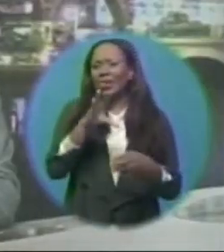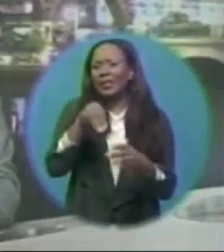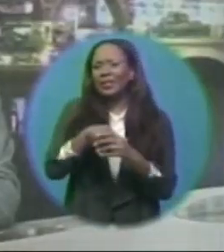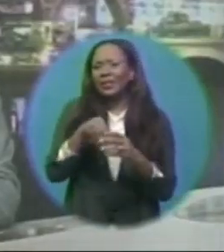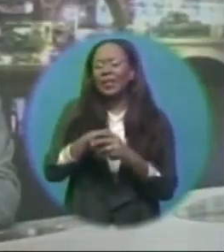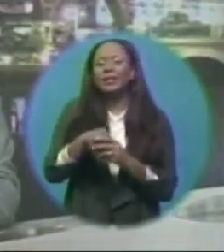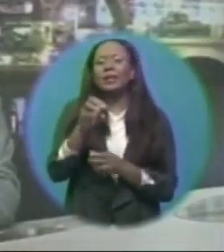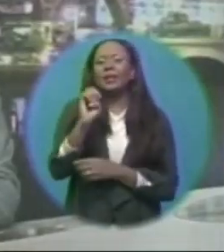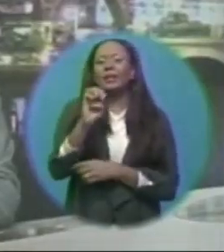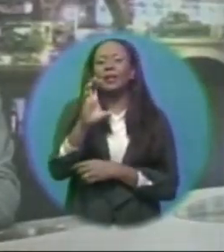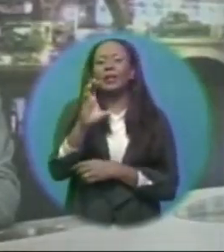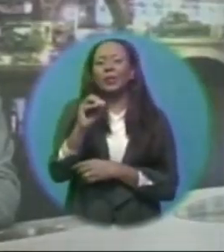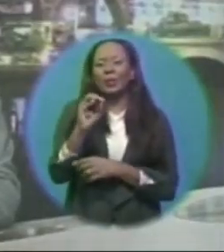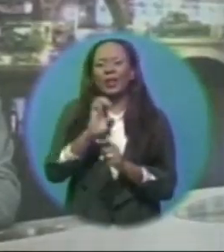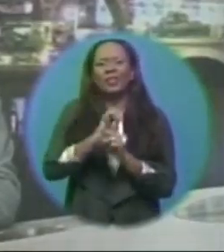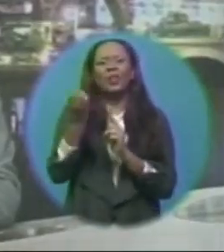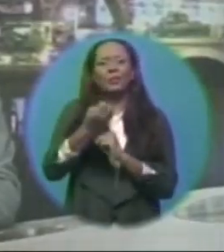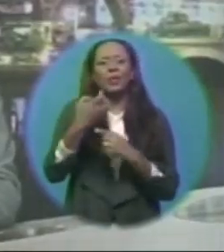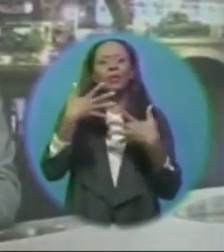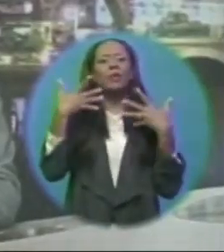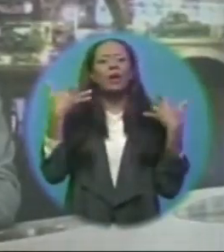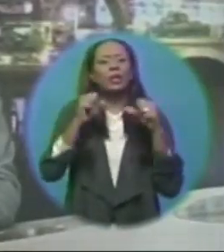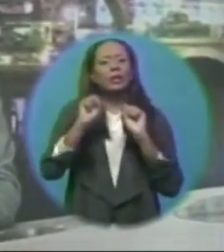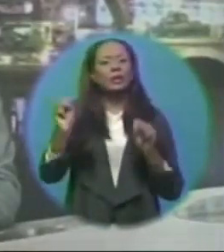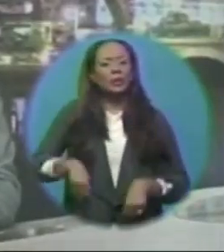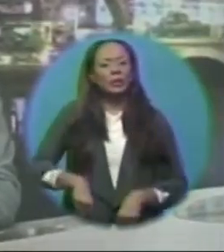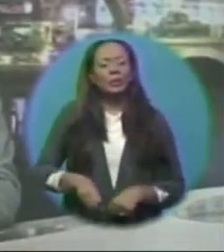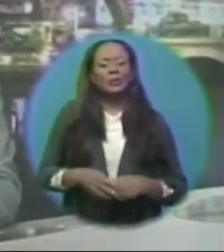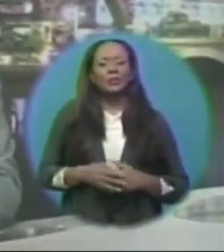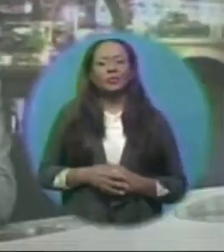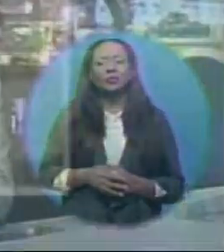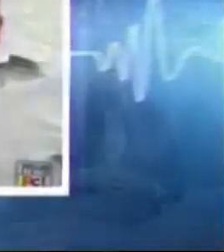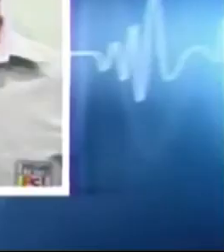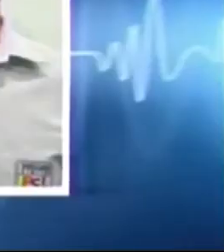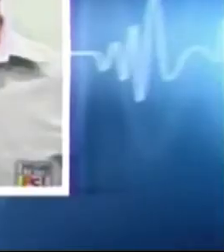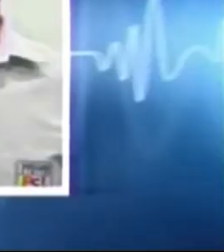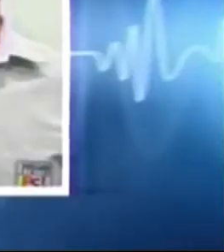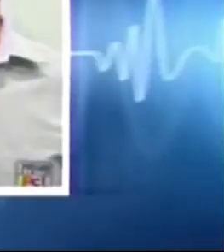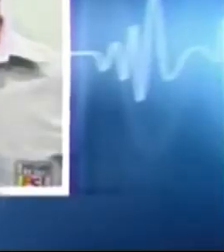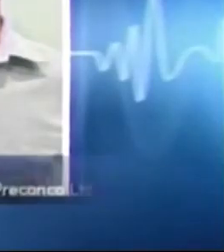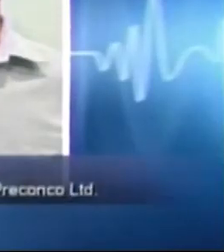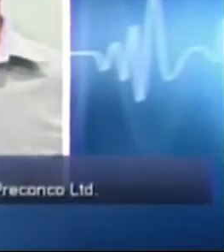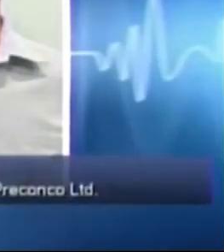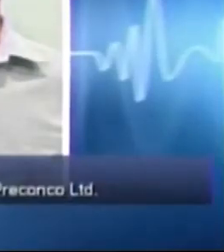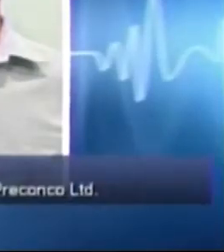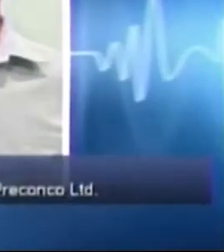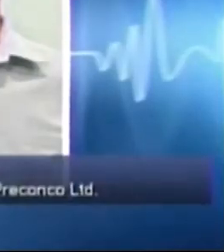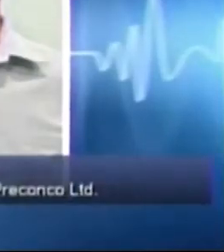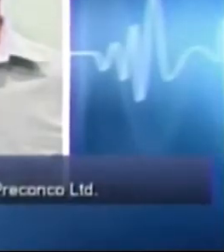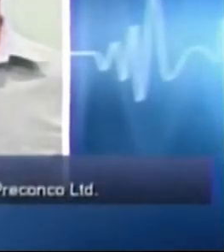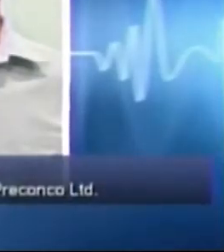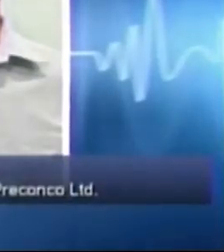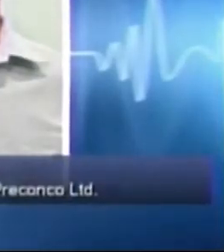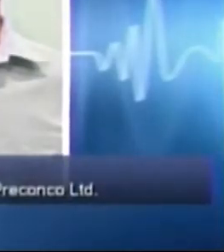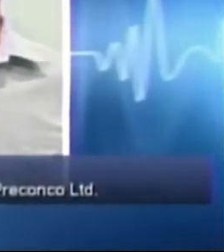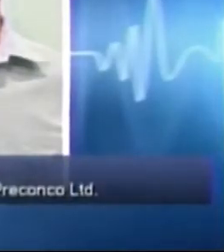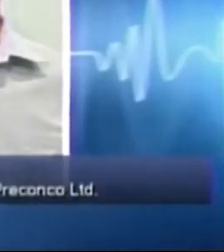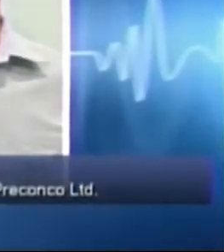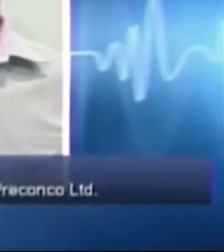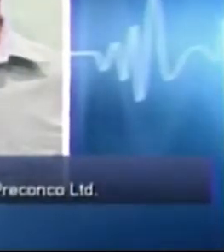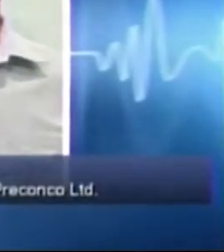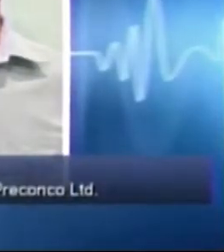in eco-friendly systems and products. We have some new products which we are in the process